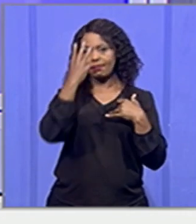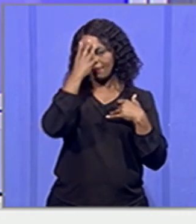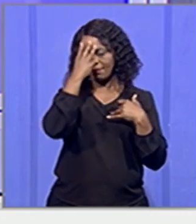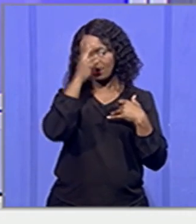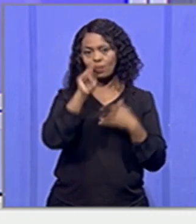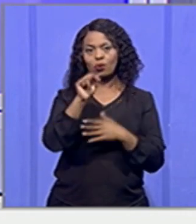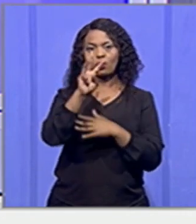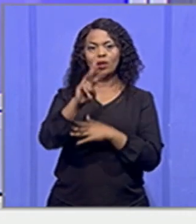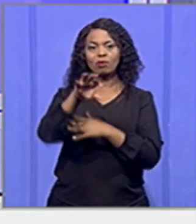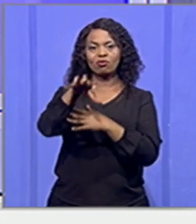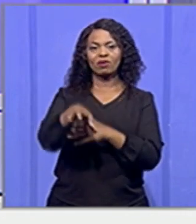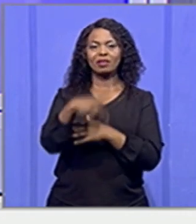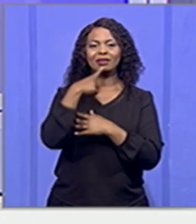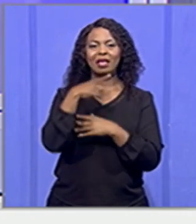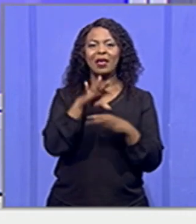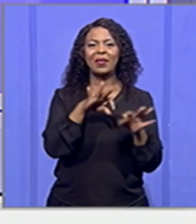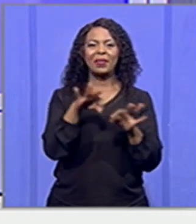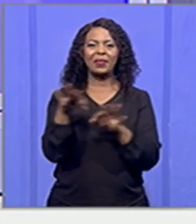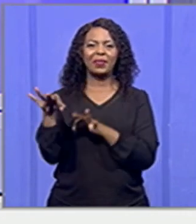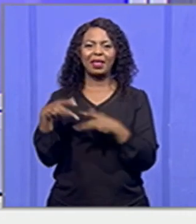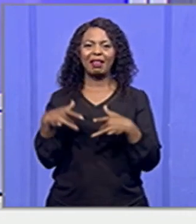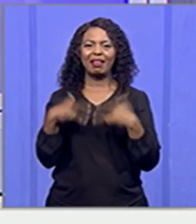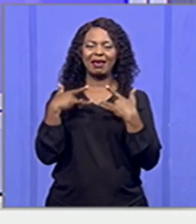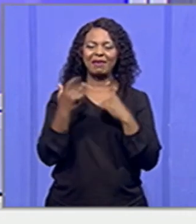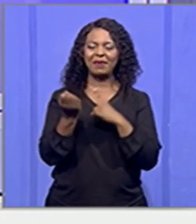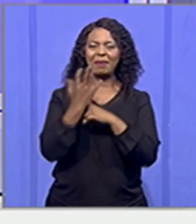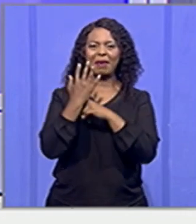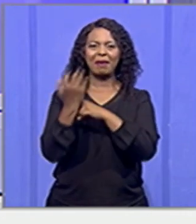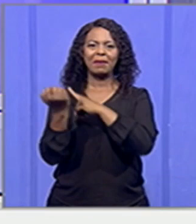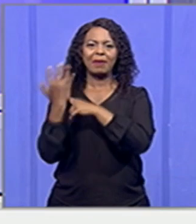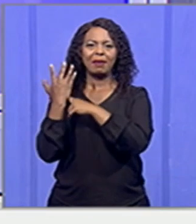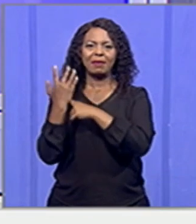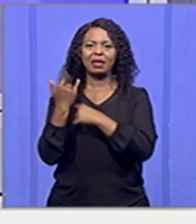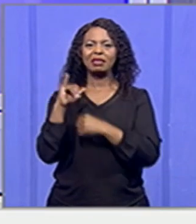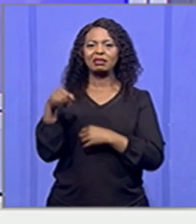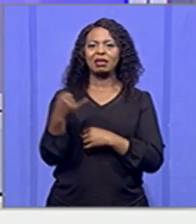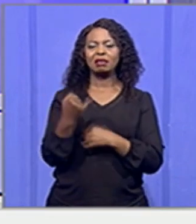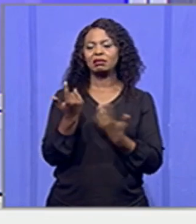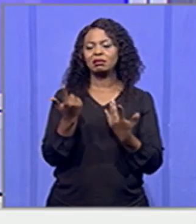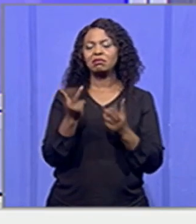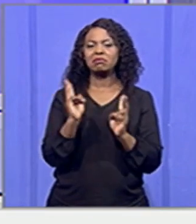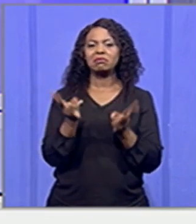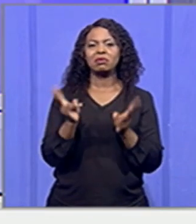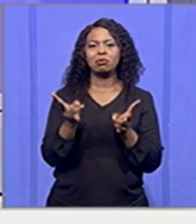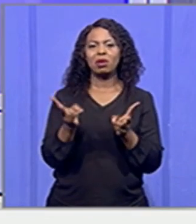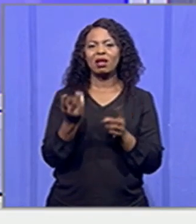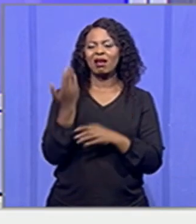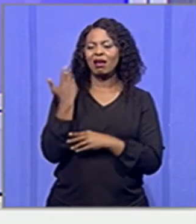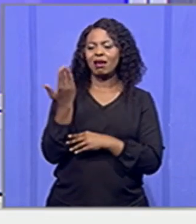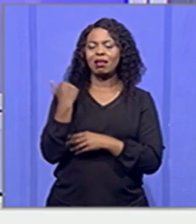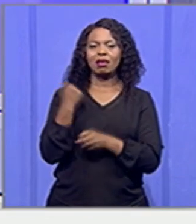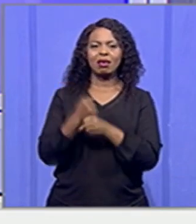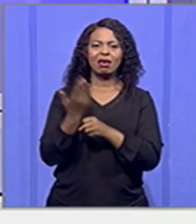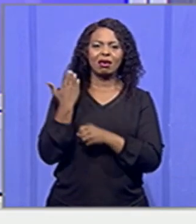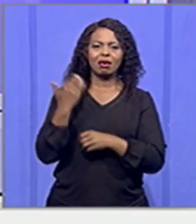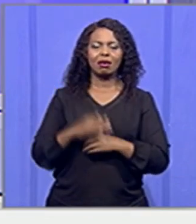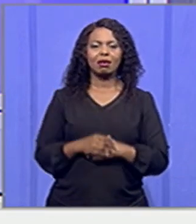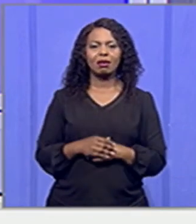seno ke poelo morago ka ntlha ya fa ba tshela fela jaaka ba ne ba tshela ntle le motlakase mo nakong e fetileng.